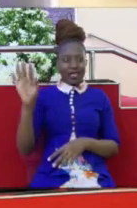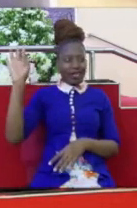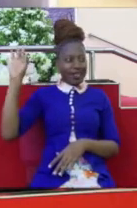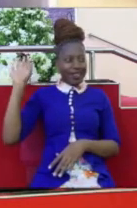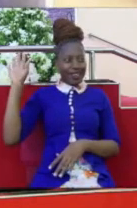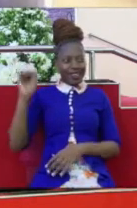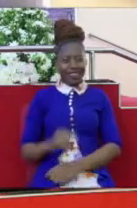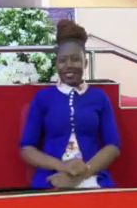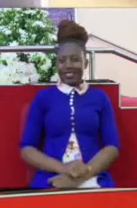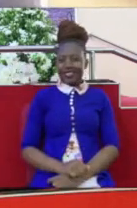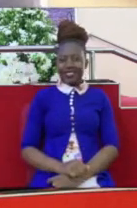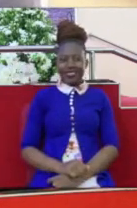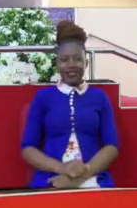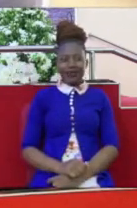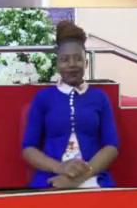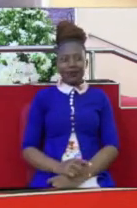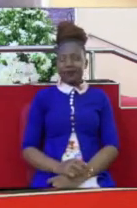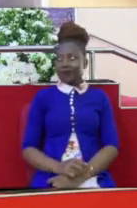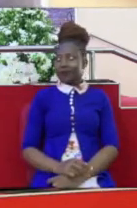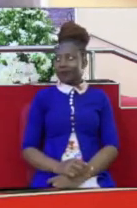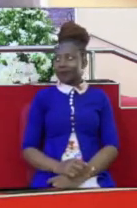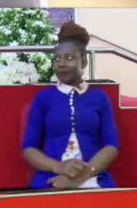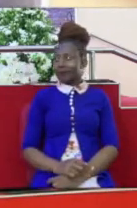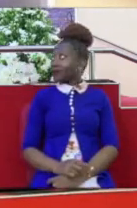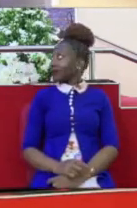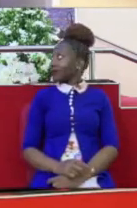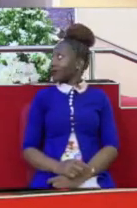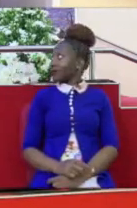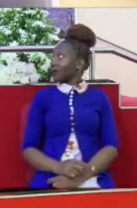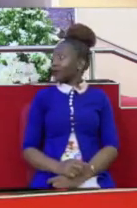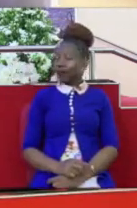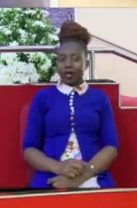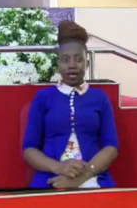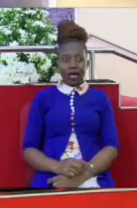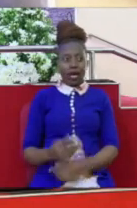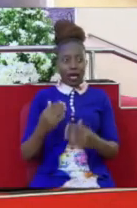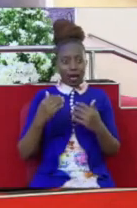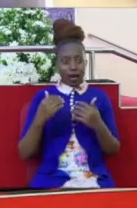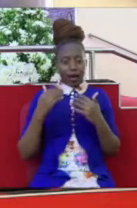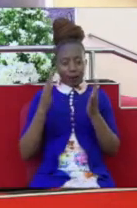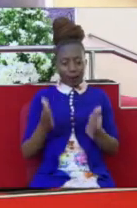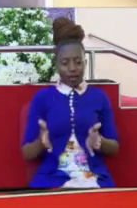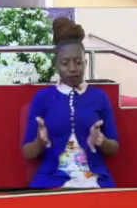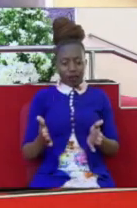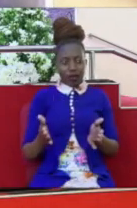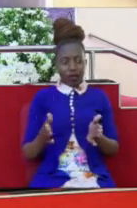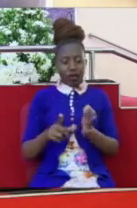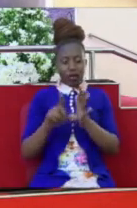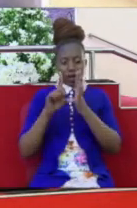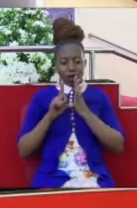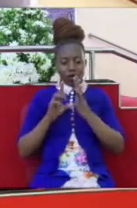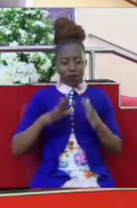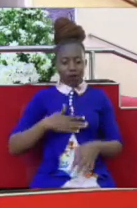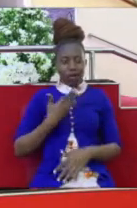But I had someone that owed me some money. Ni mtu alikuwa na deni yangu. And they said they would repay me as